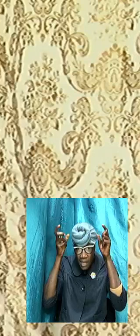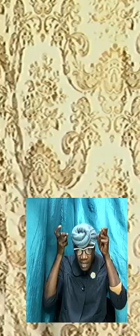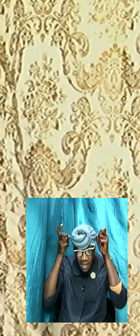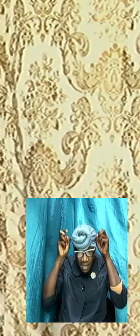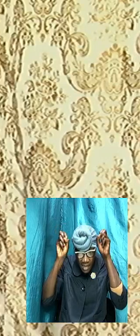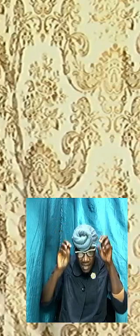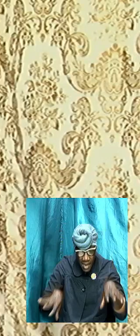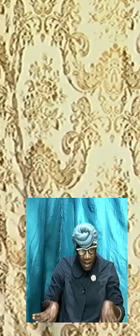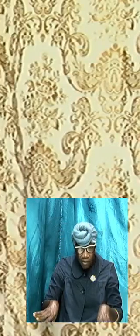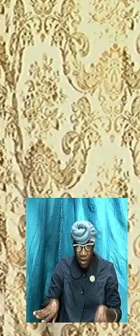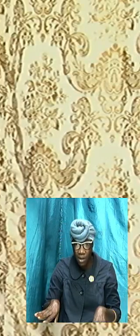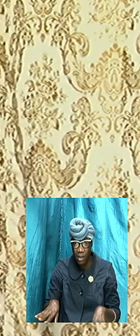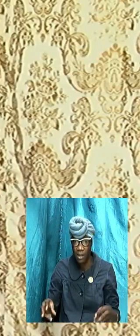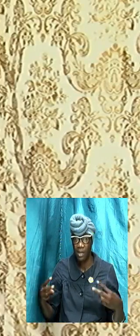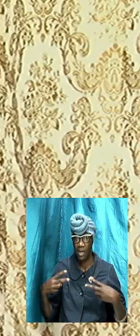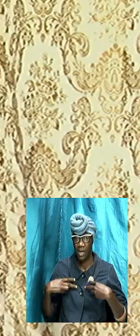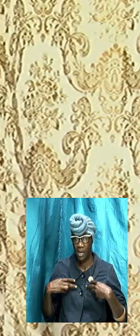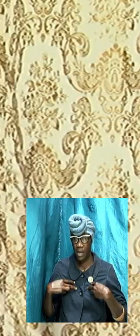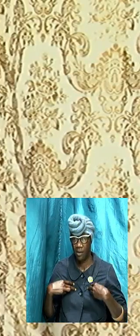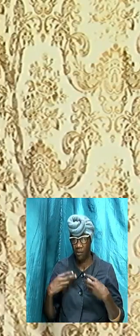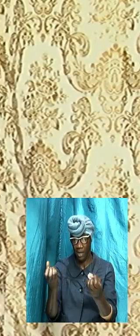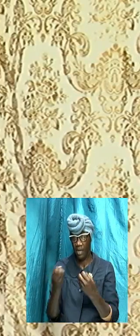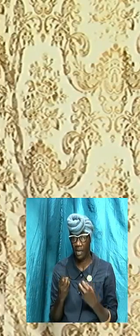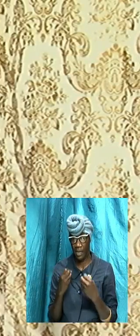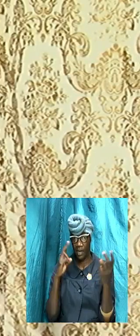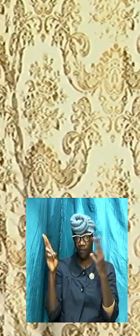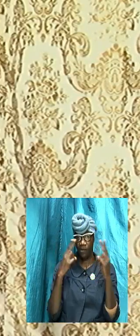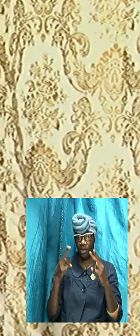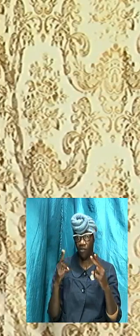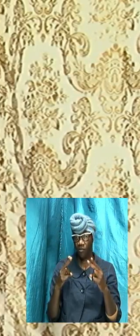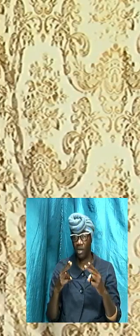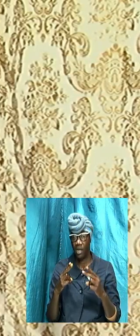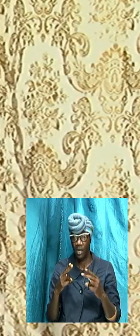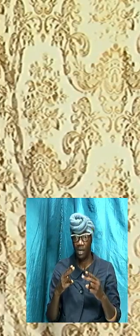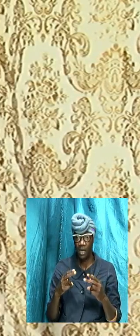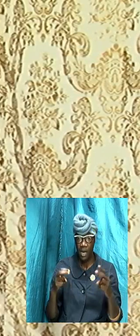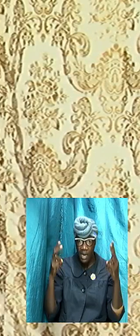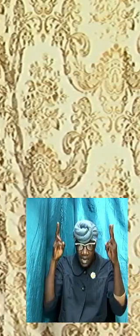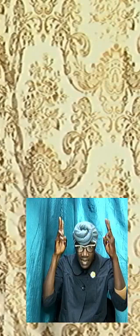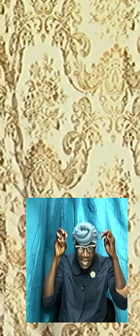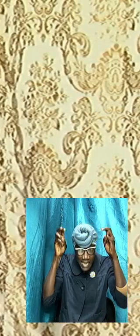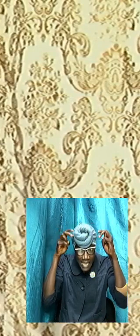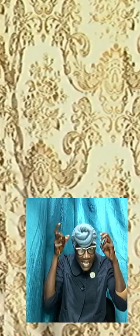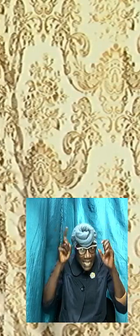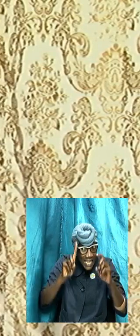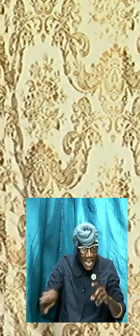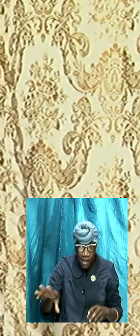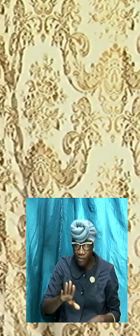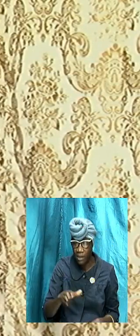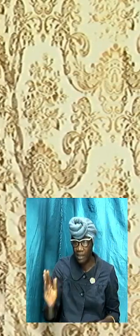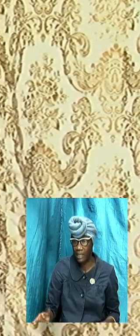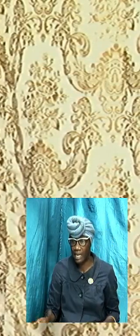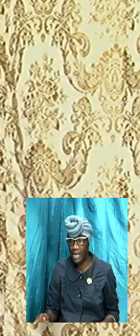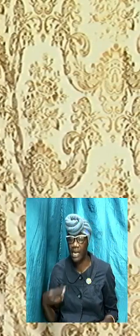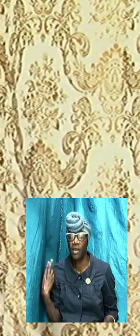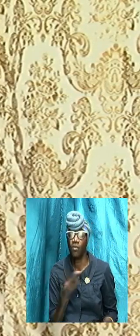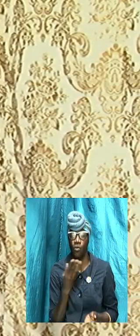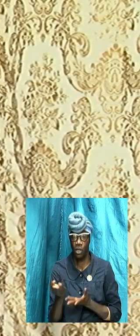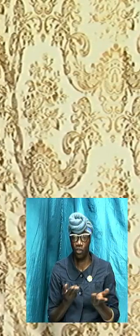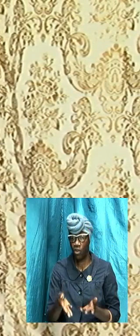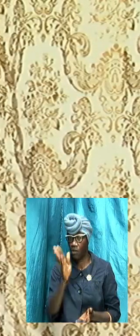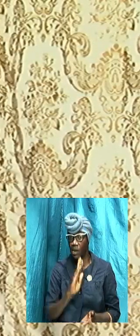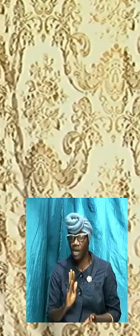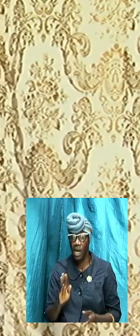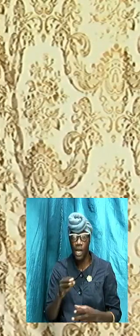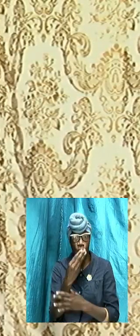have getting some victories on his side, amen, we are encouraged that, amen, we serve a God who never loses any